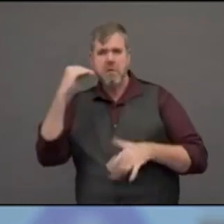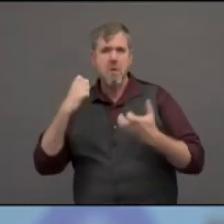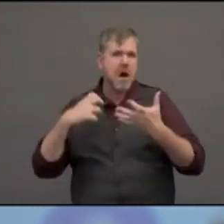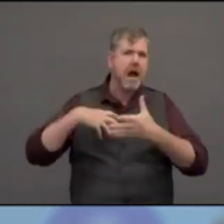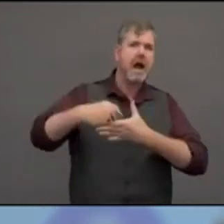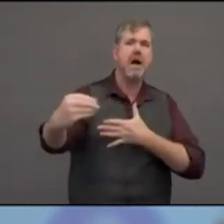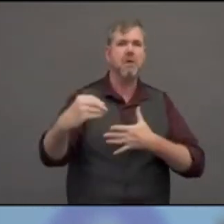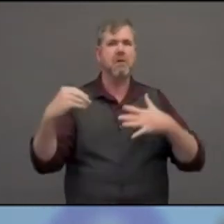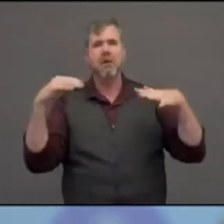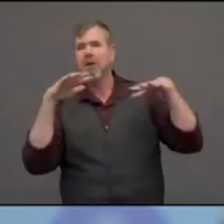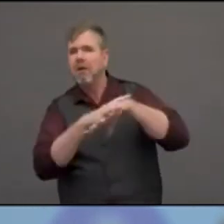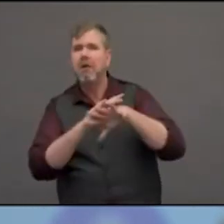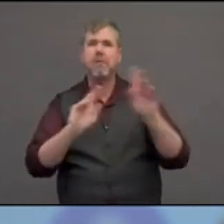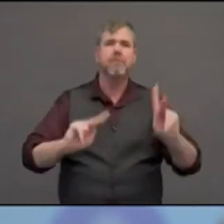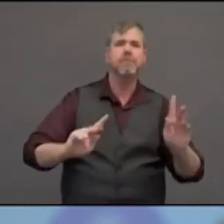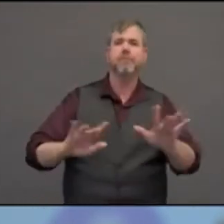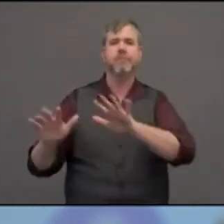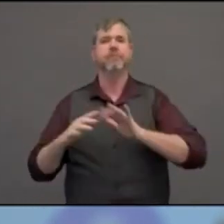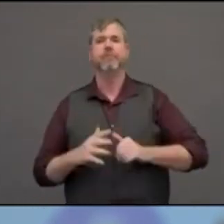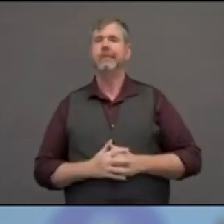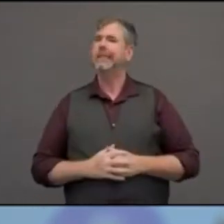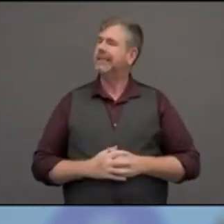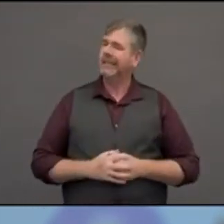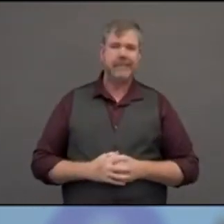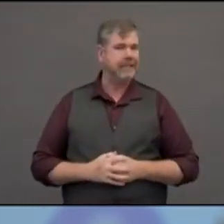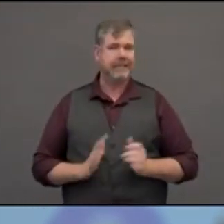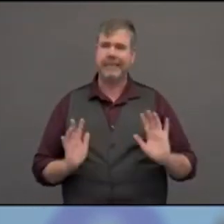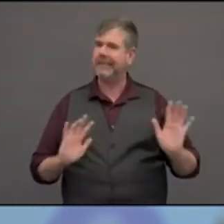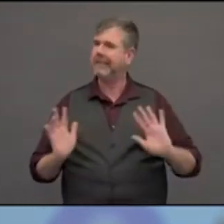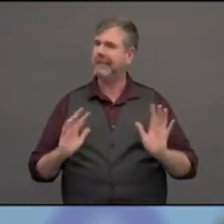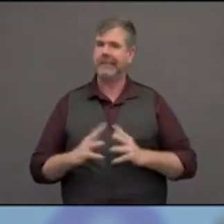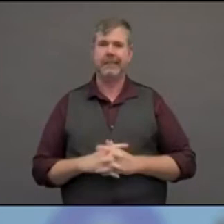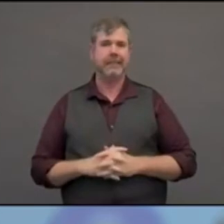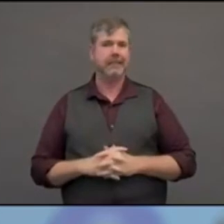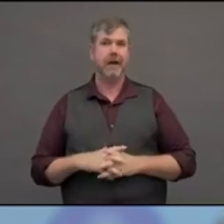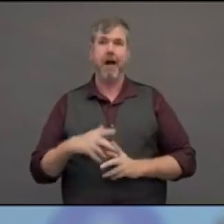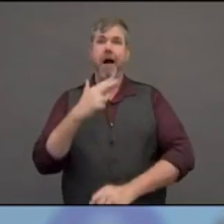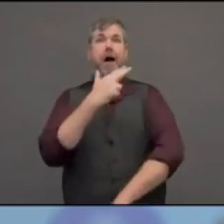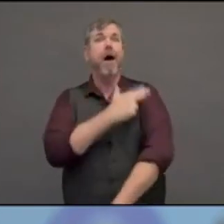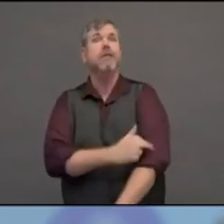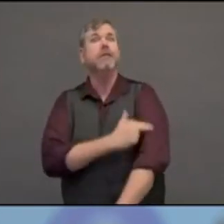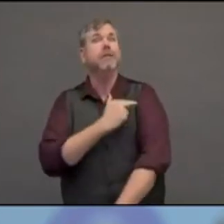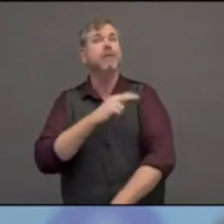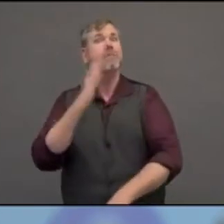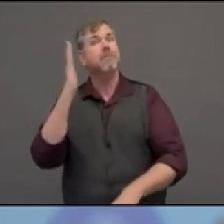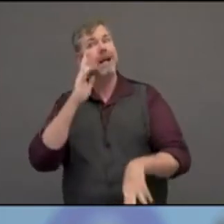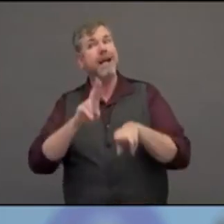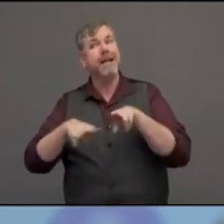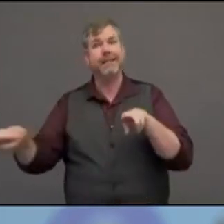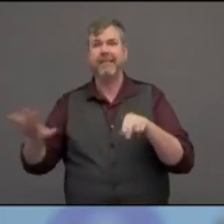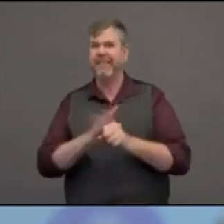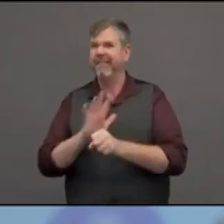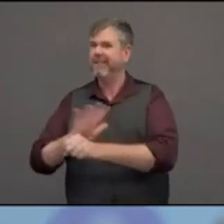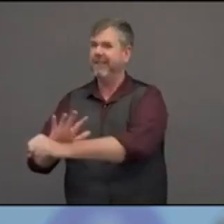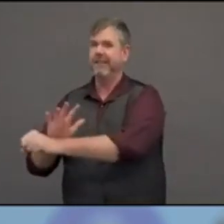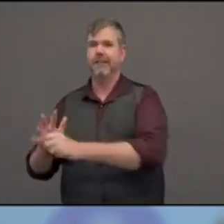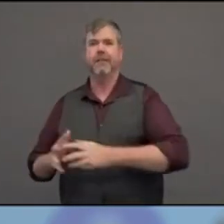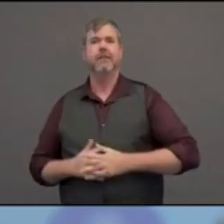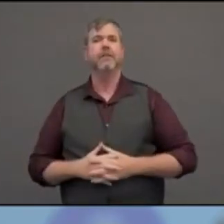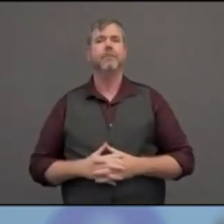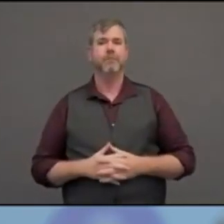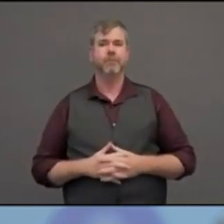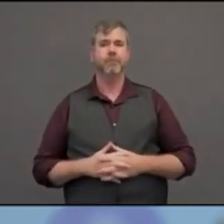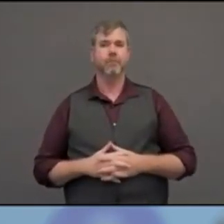But the fact is, like I said, we're seeing hospitalization rates go up for people in their 20s. We don't know all the long-term